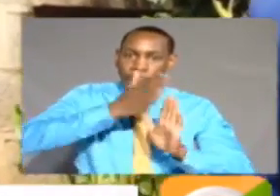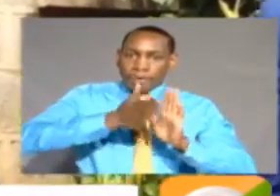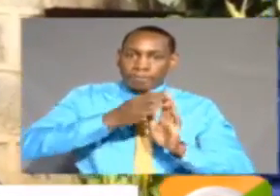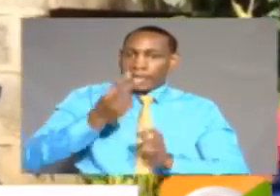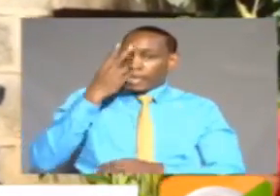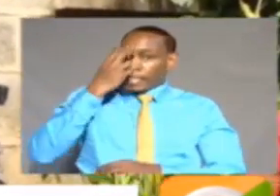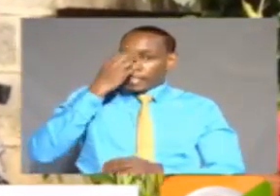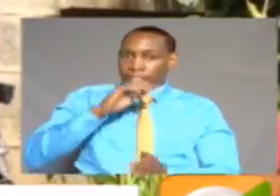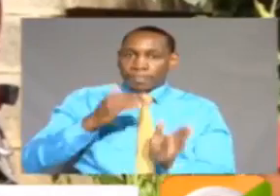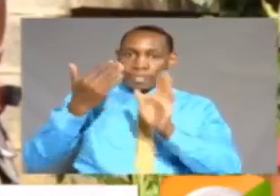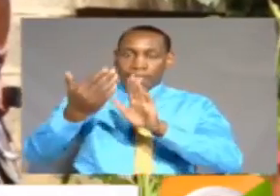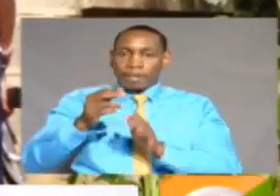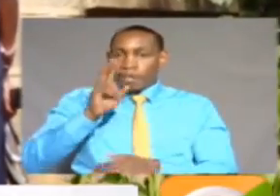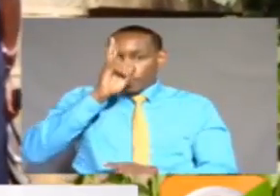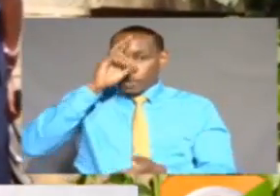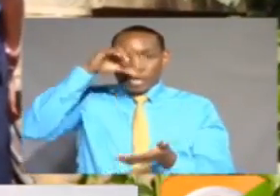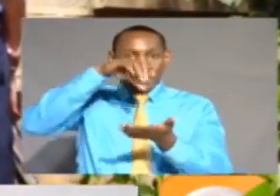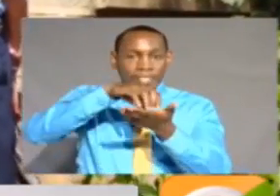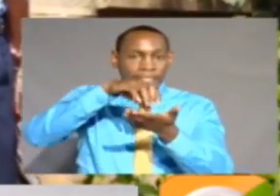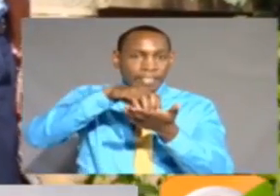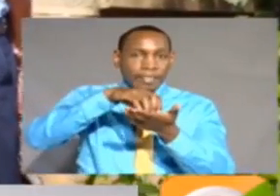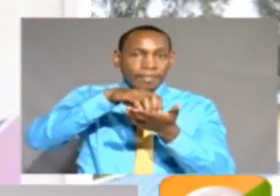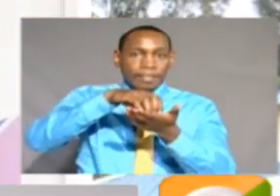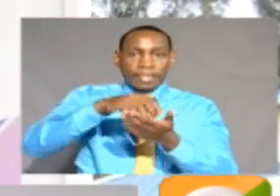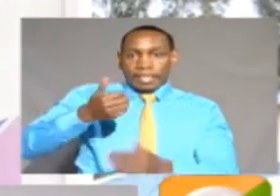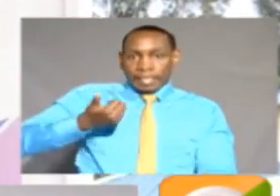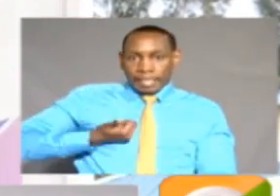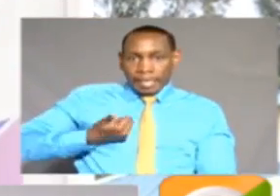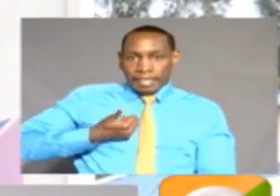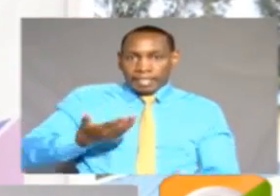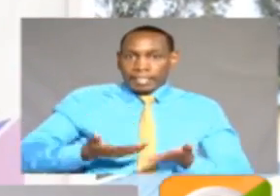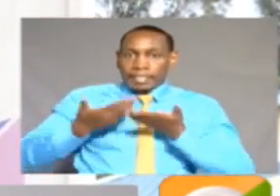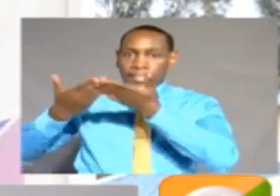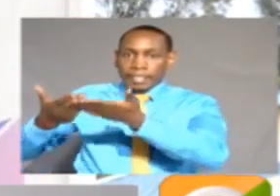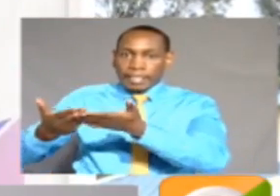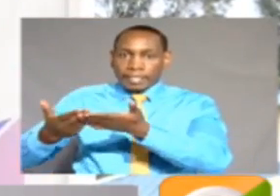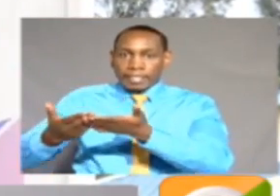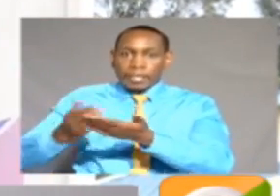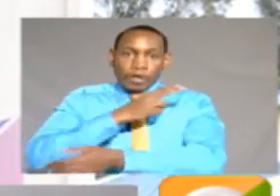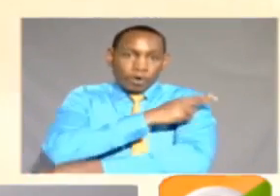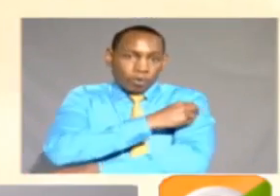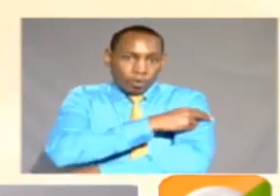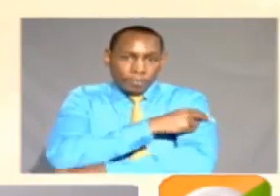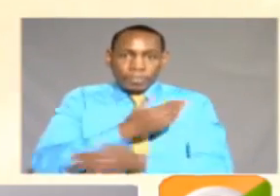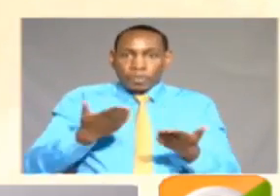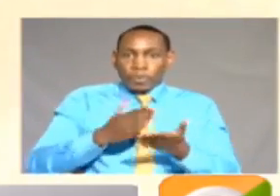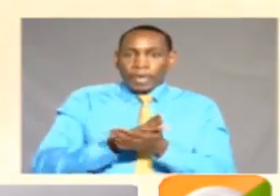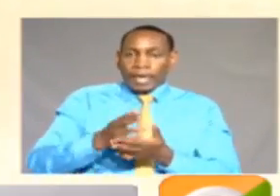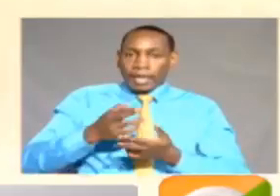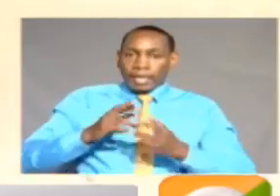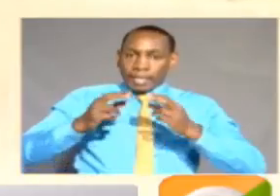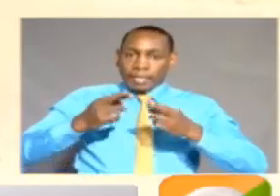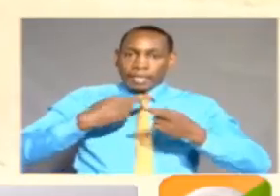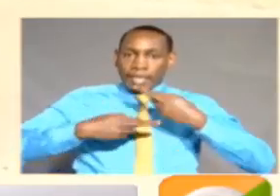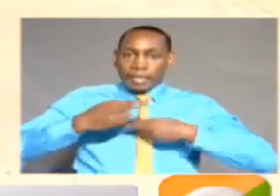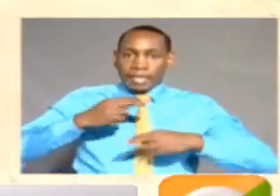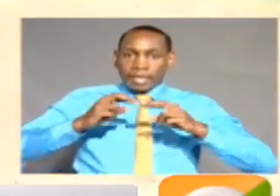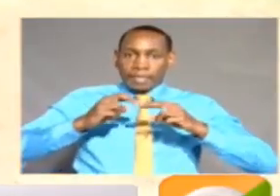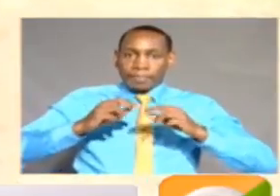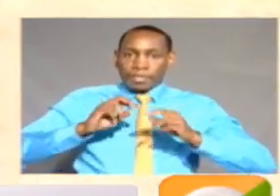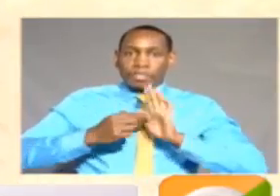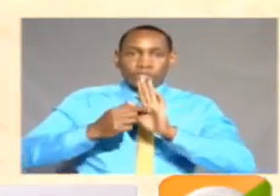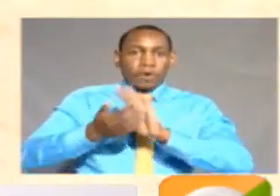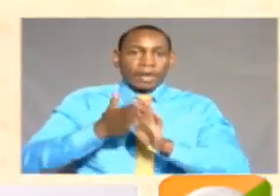took the suspect to the Kiganjo police station. The girl was taken to Kiganjo Health Center, where preliminary reports showed